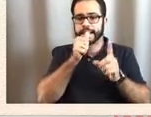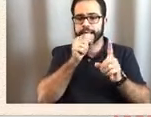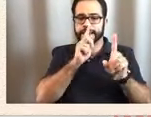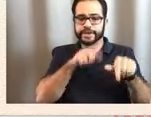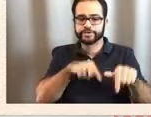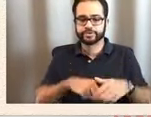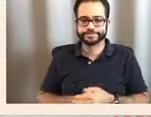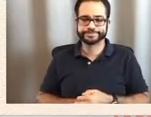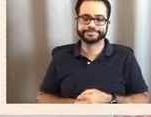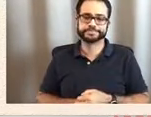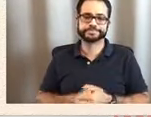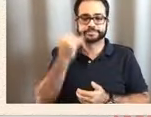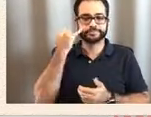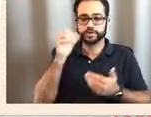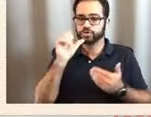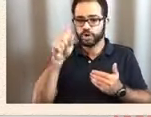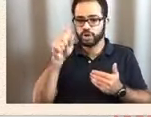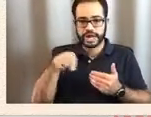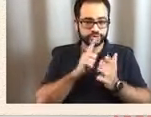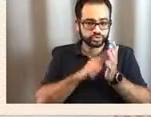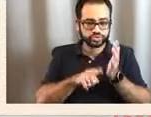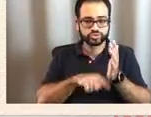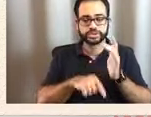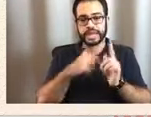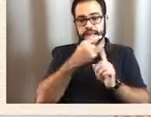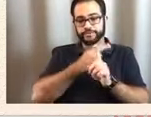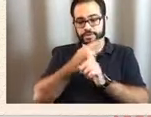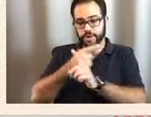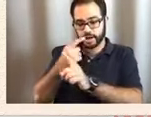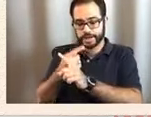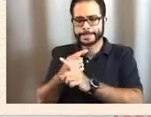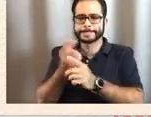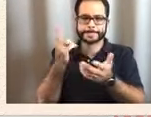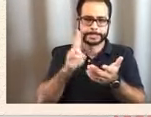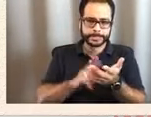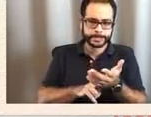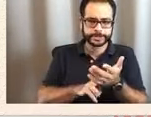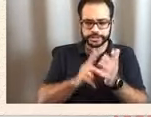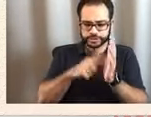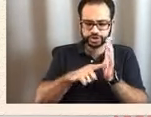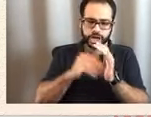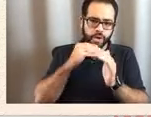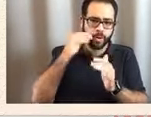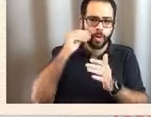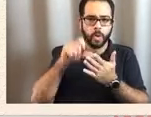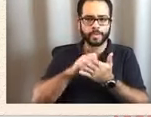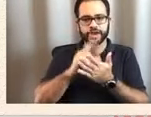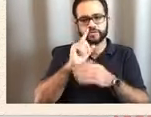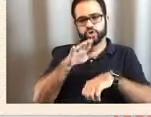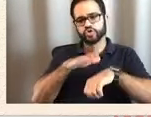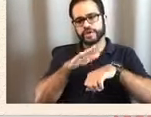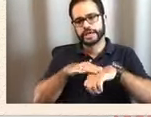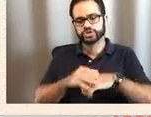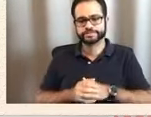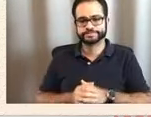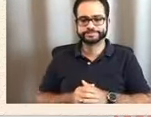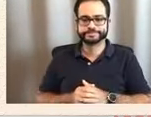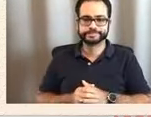If you do not have to screen every month, at least log in and check the homepage for notifications.